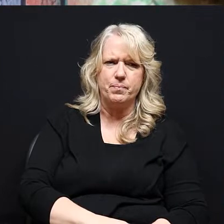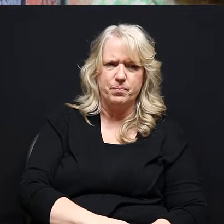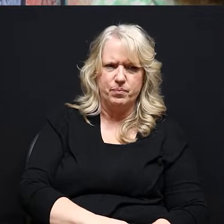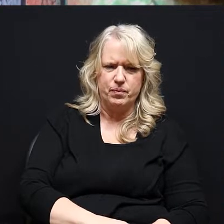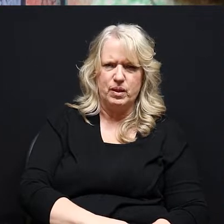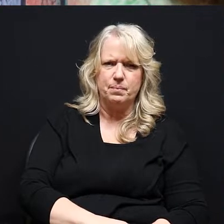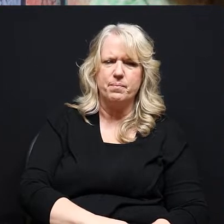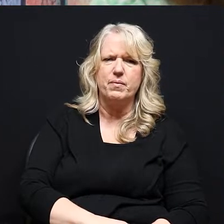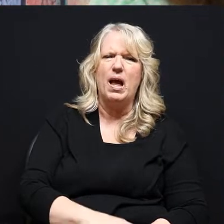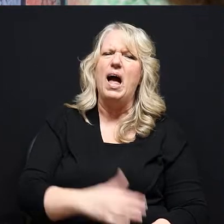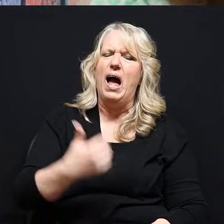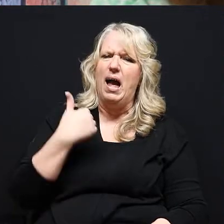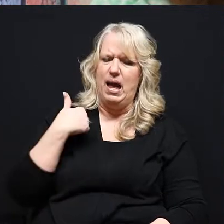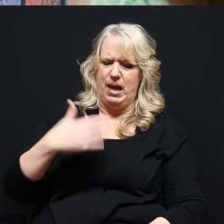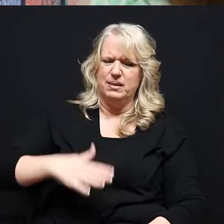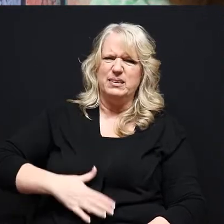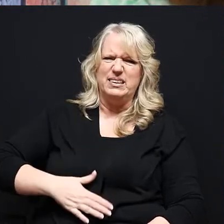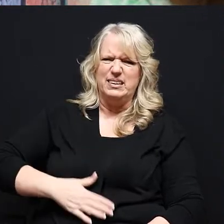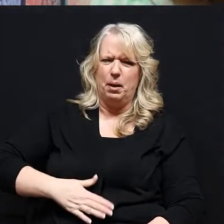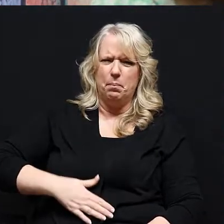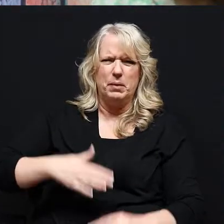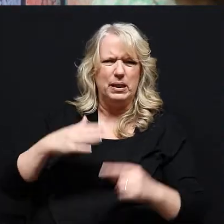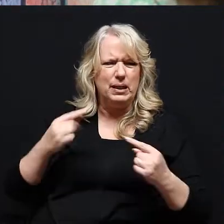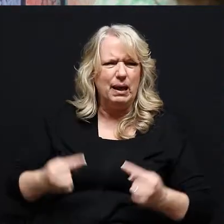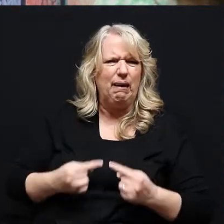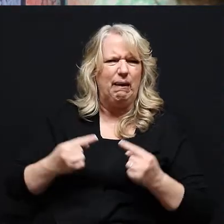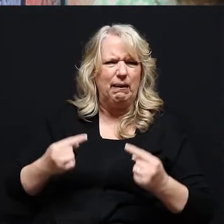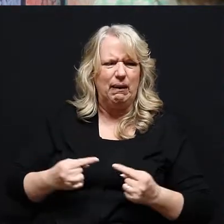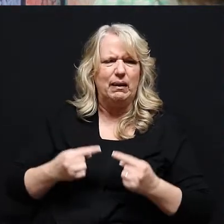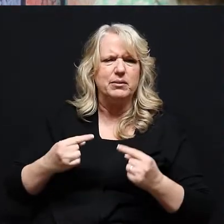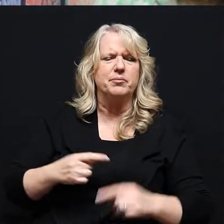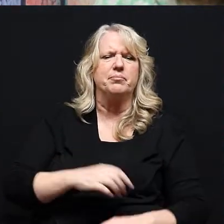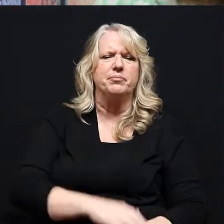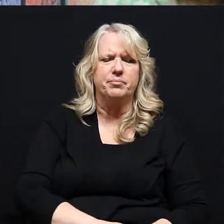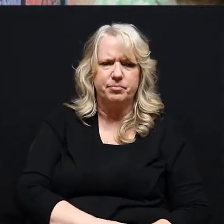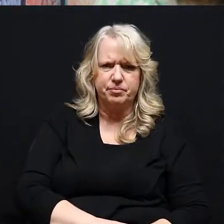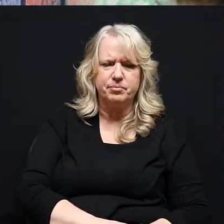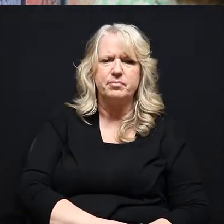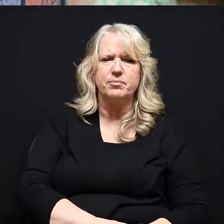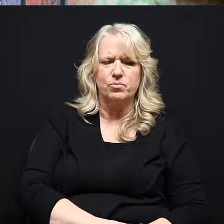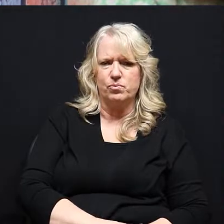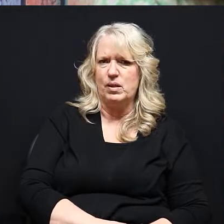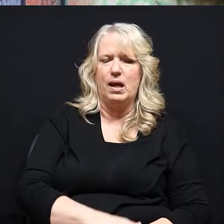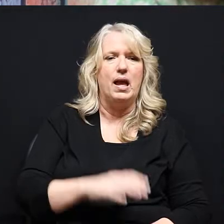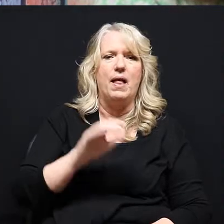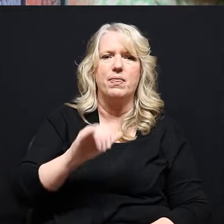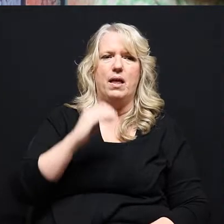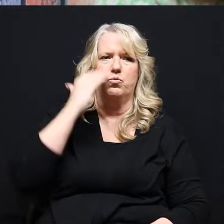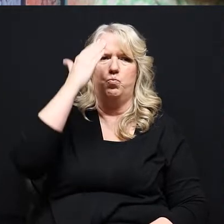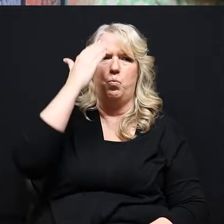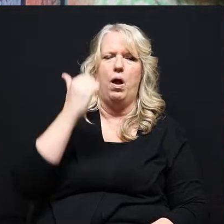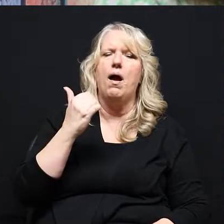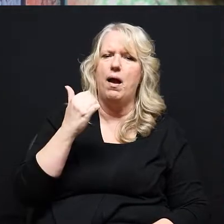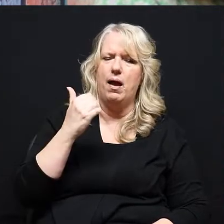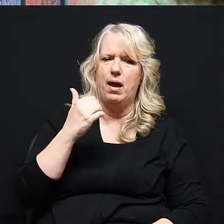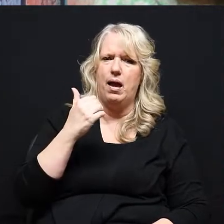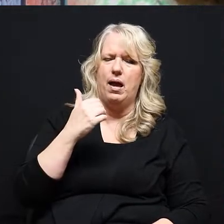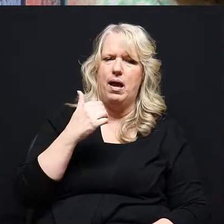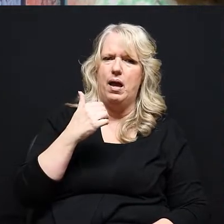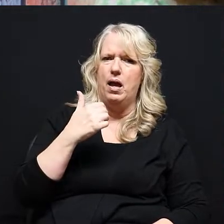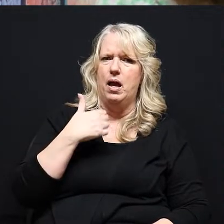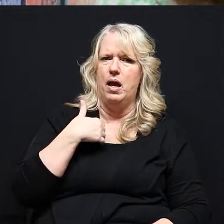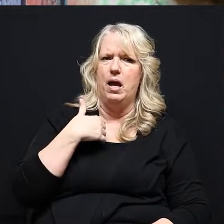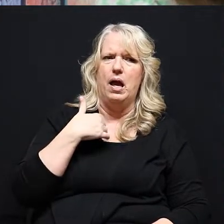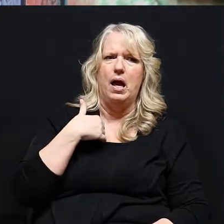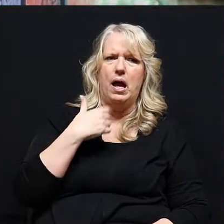also had like stomach aches, like stomach pains, and that's why I stayed